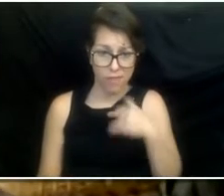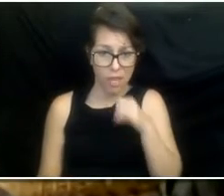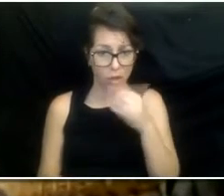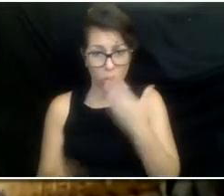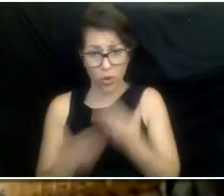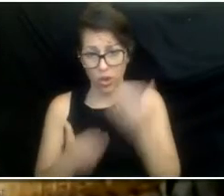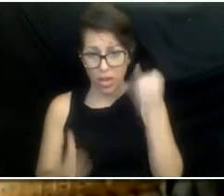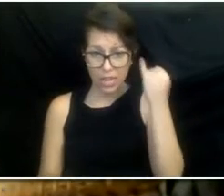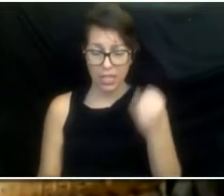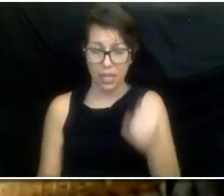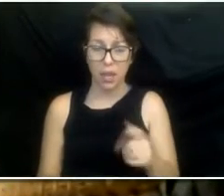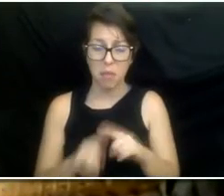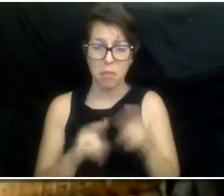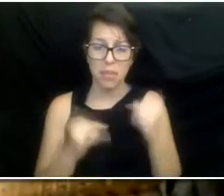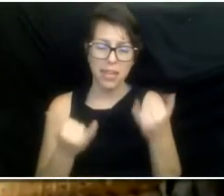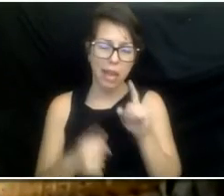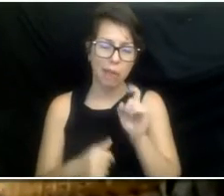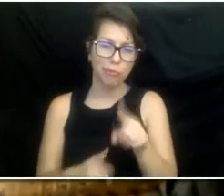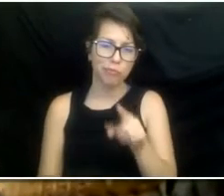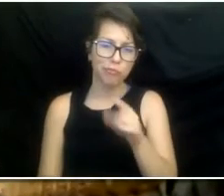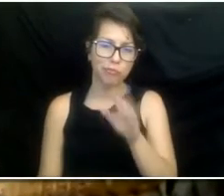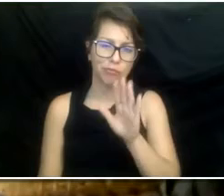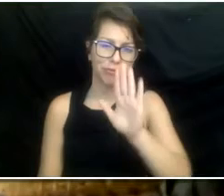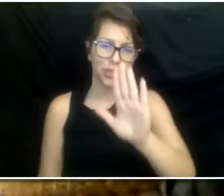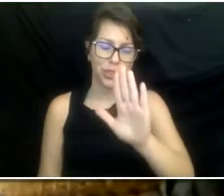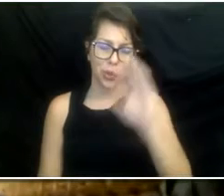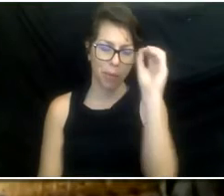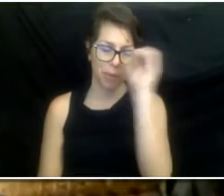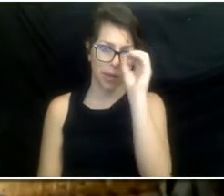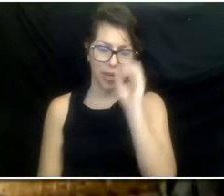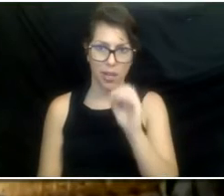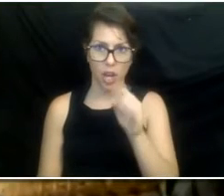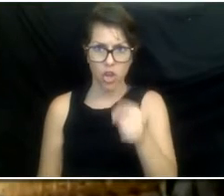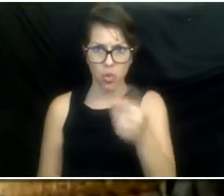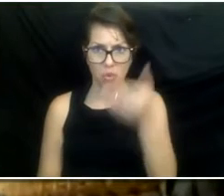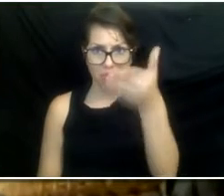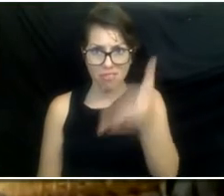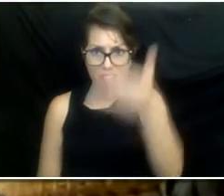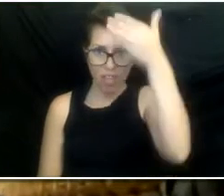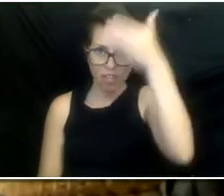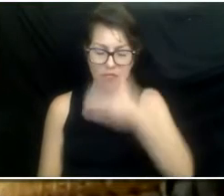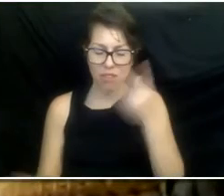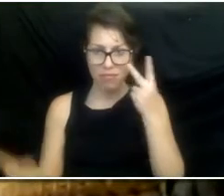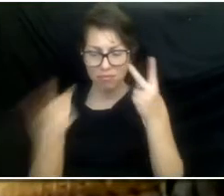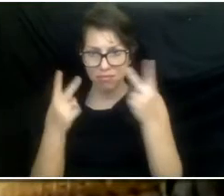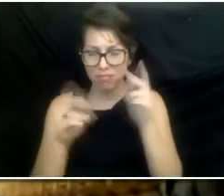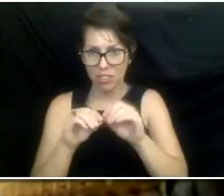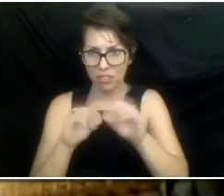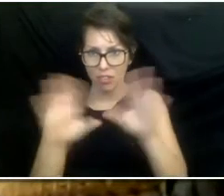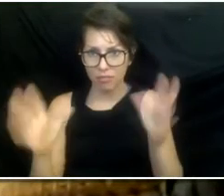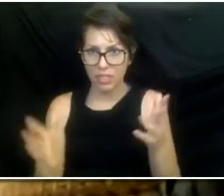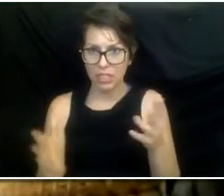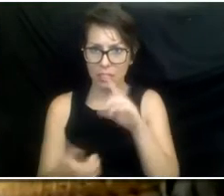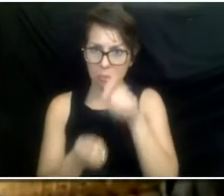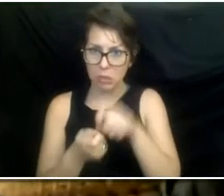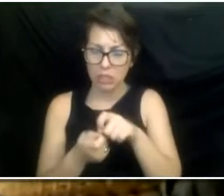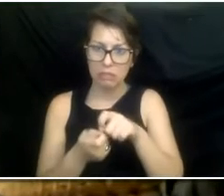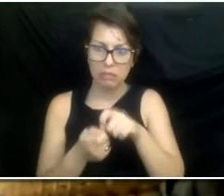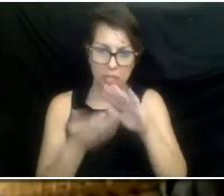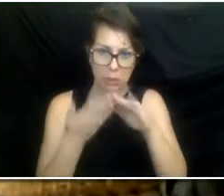you to be reaching out affirmatively to um uh people who with whom you have a a